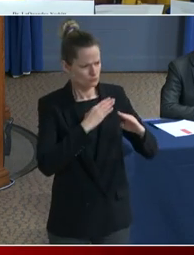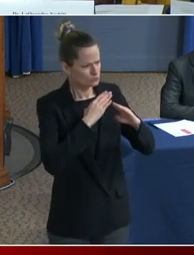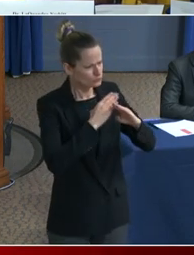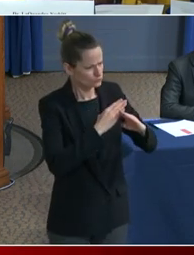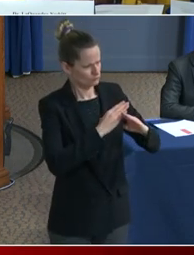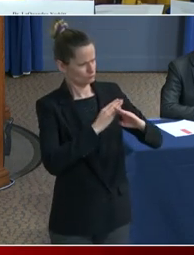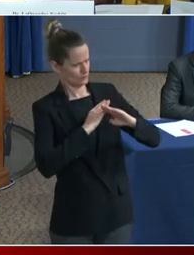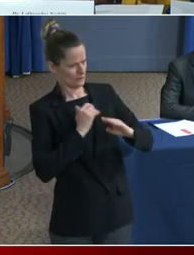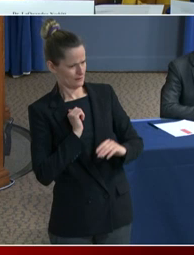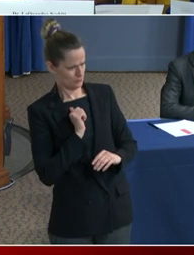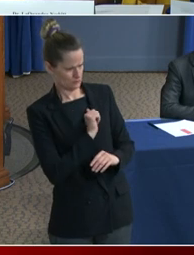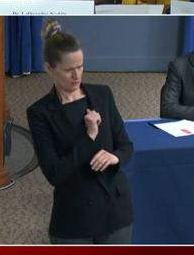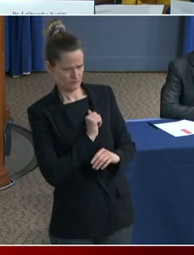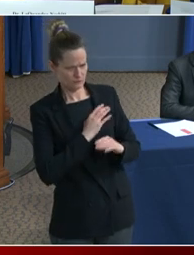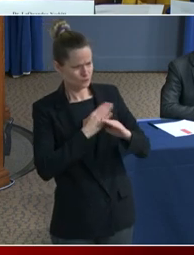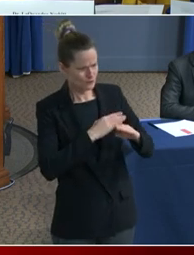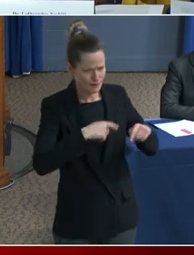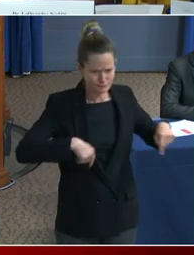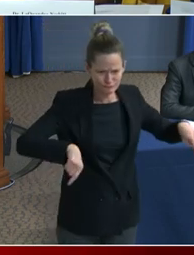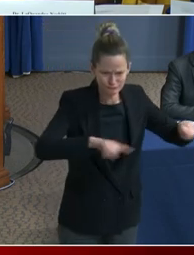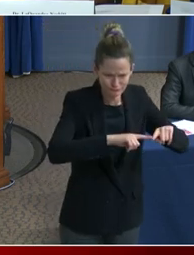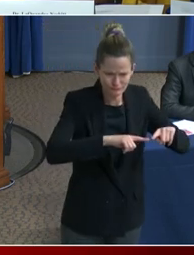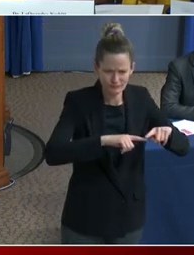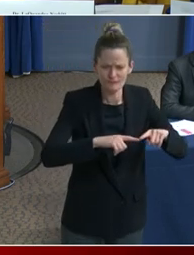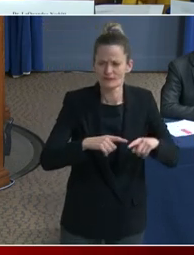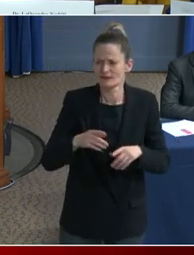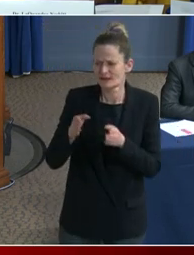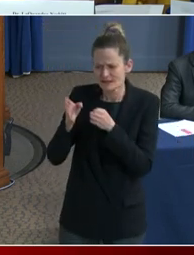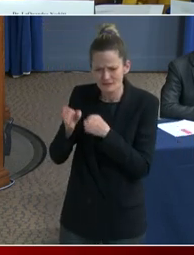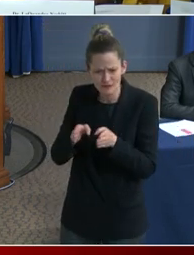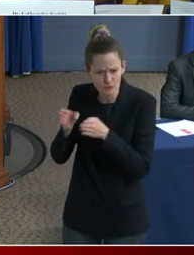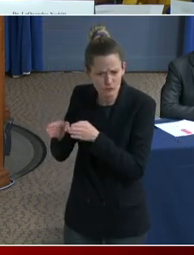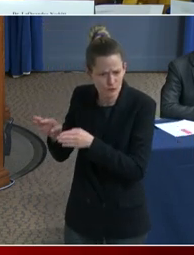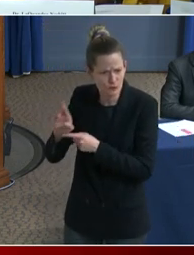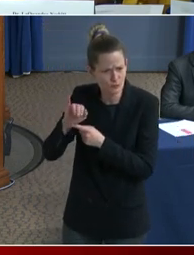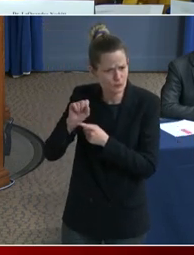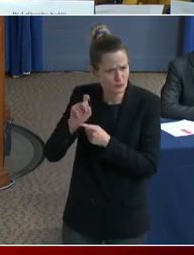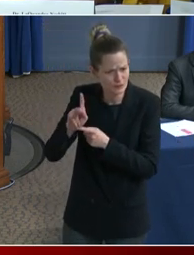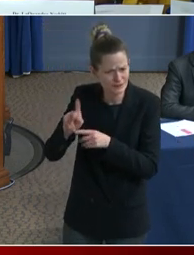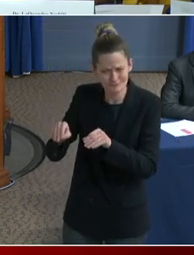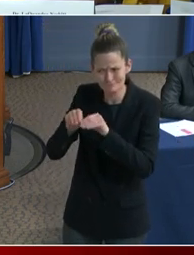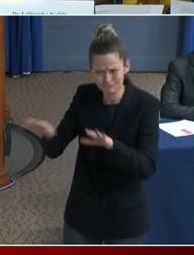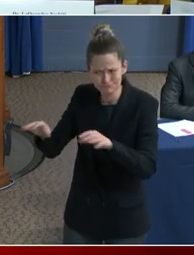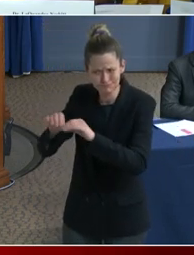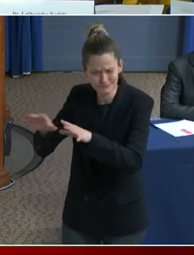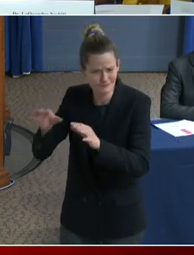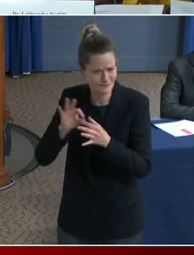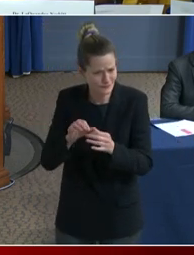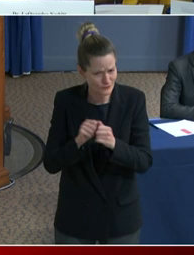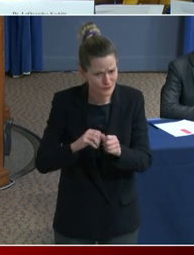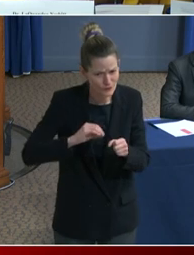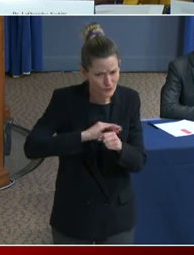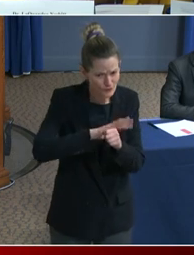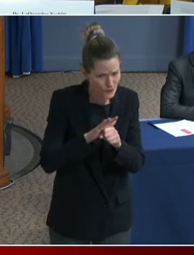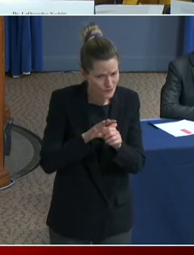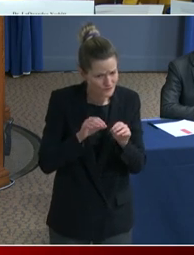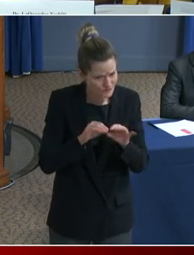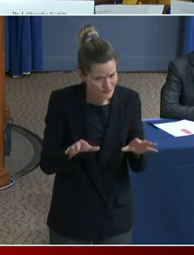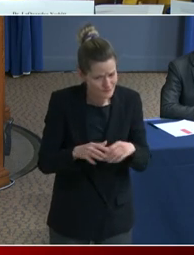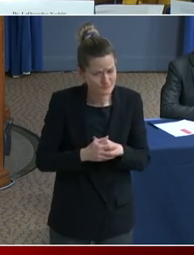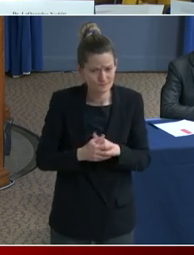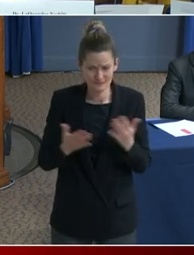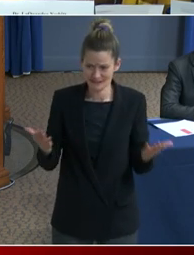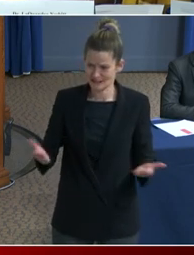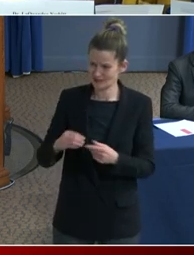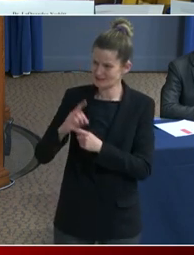decrease our collective and individual risk of the spread of COVID-19 here in Washington, D.C. in the National Capital